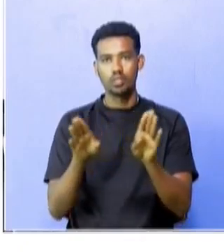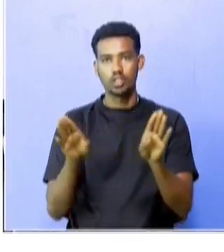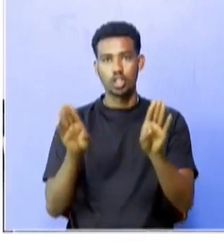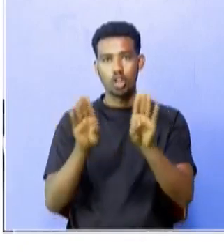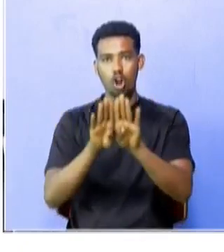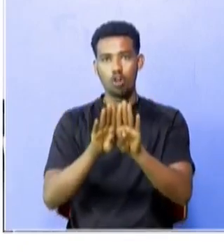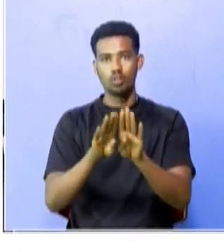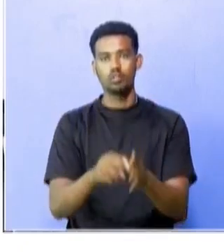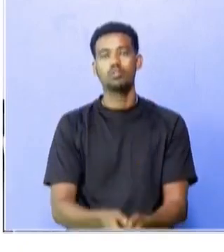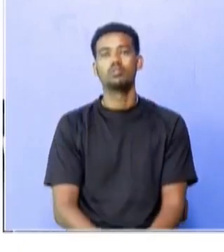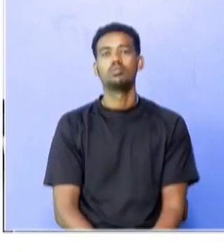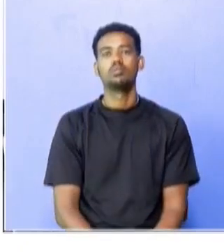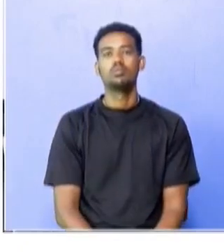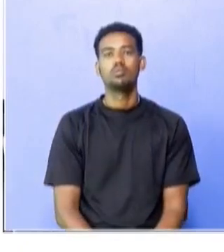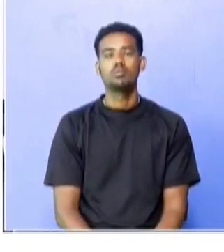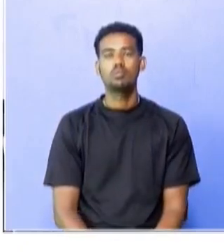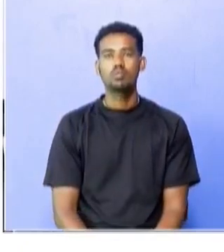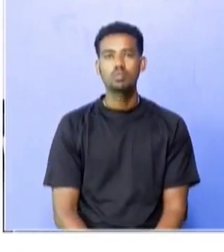are